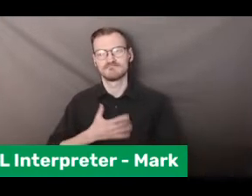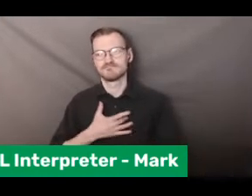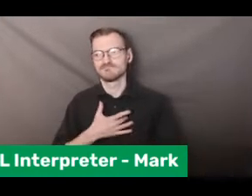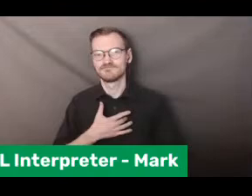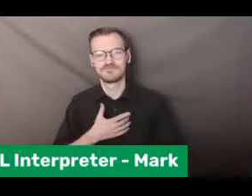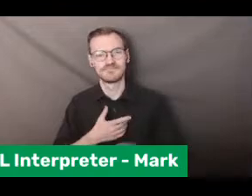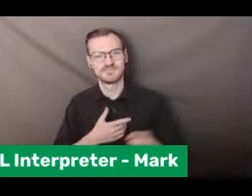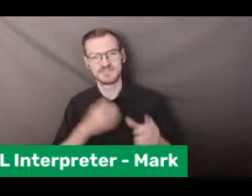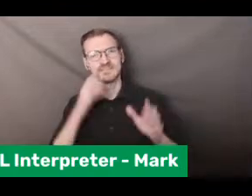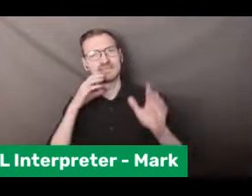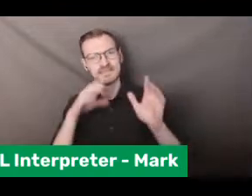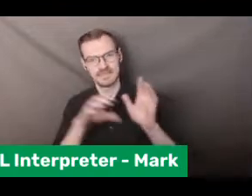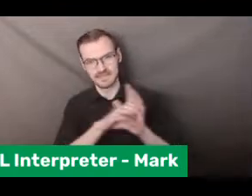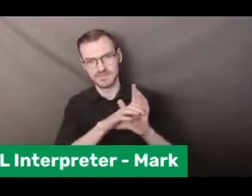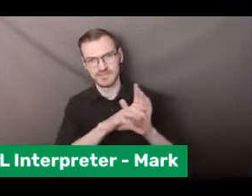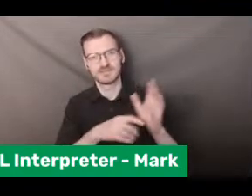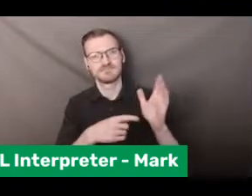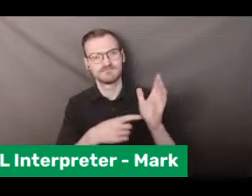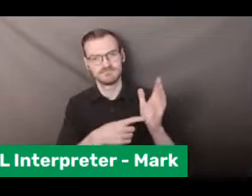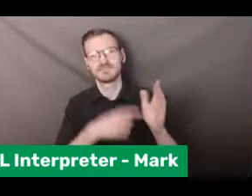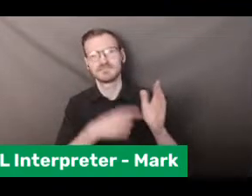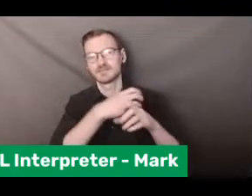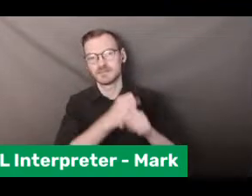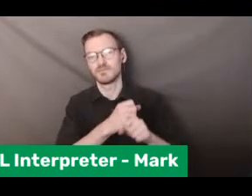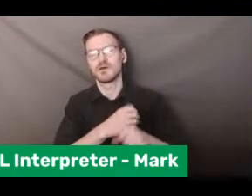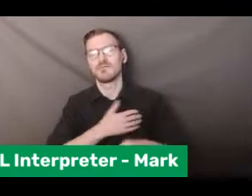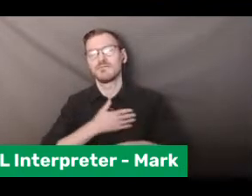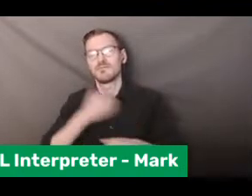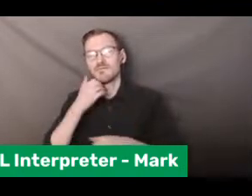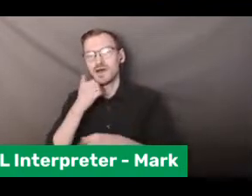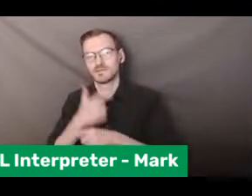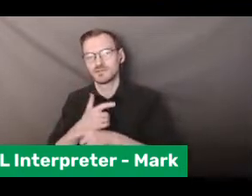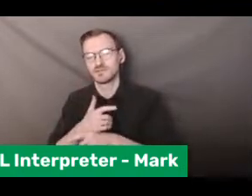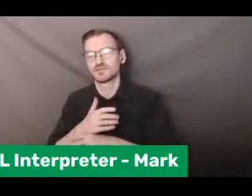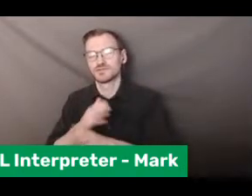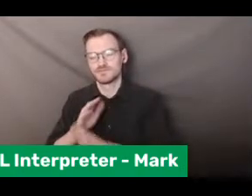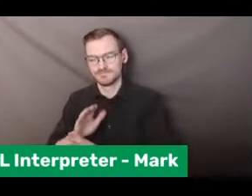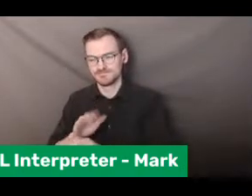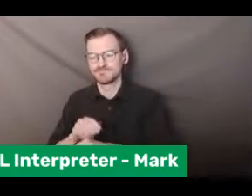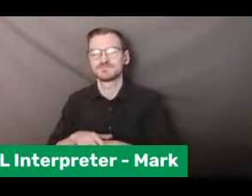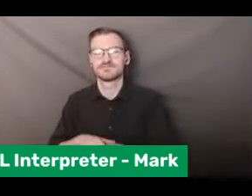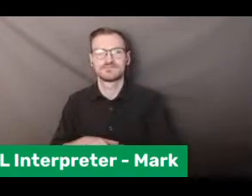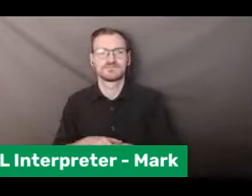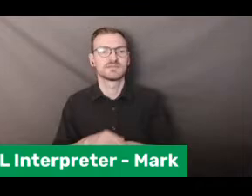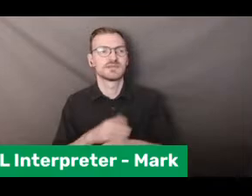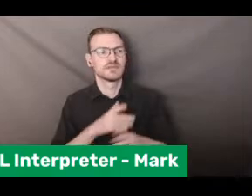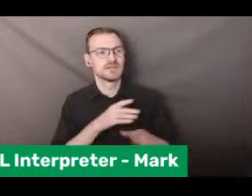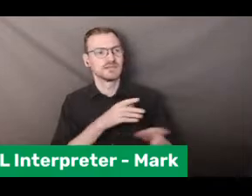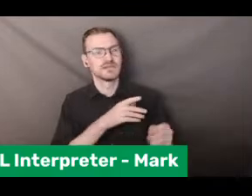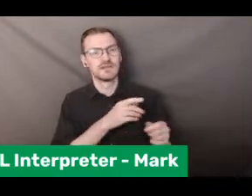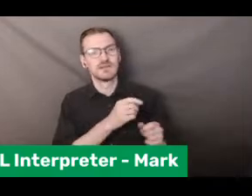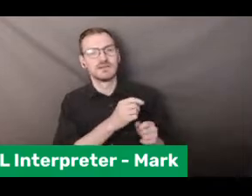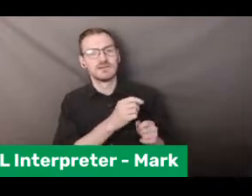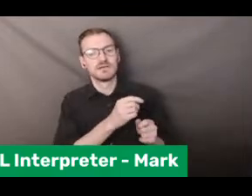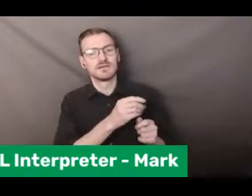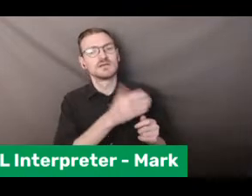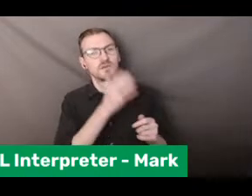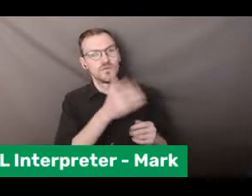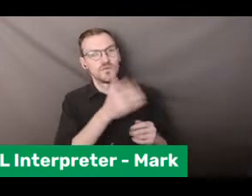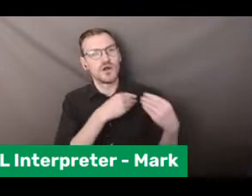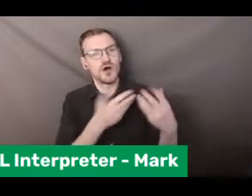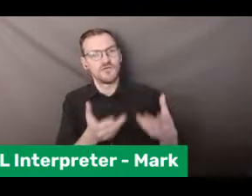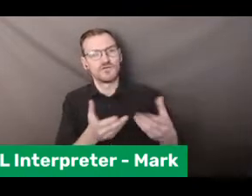sister, rest in peace, Bell Hooks would offer us. This term, this complex term called